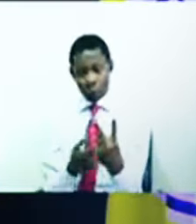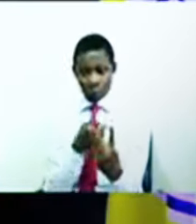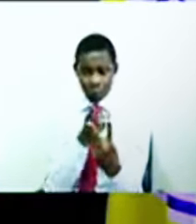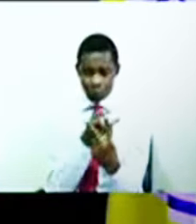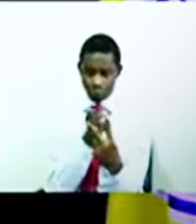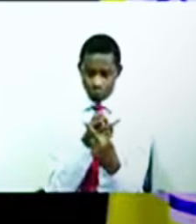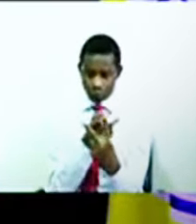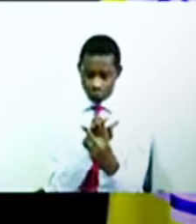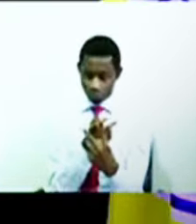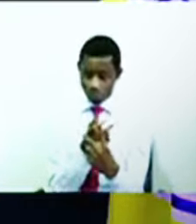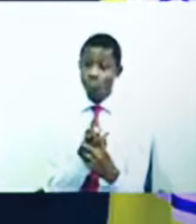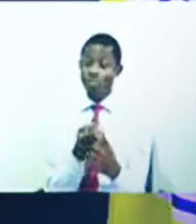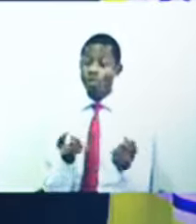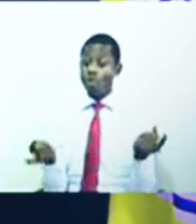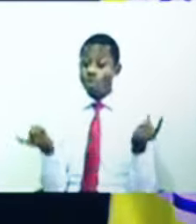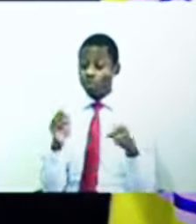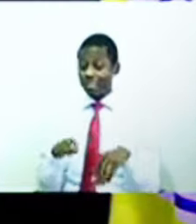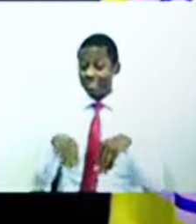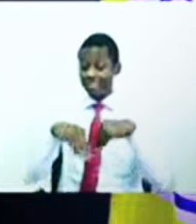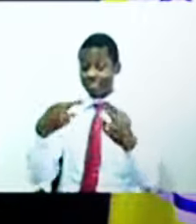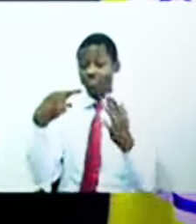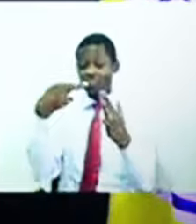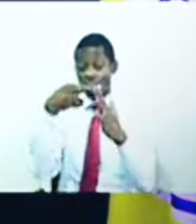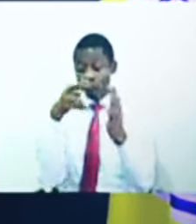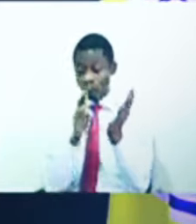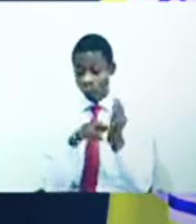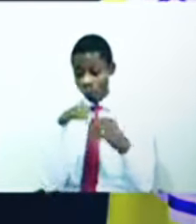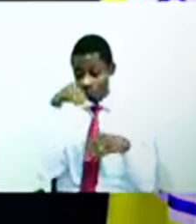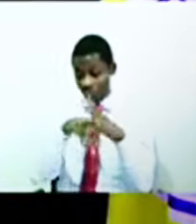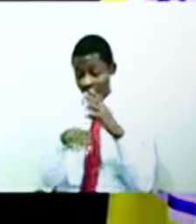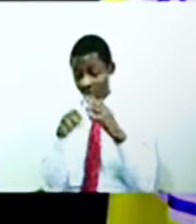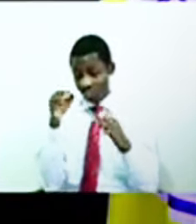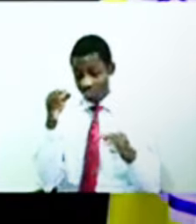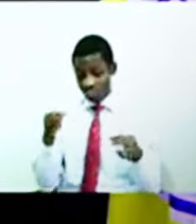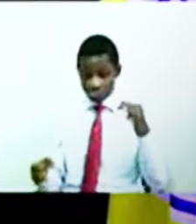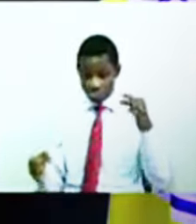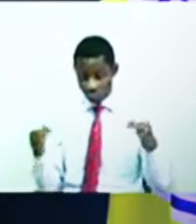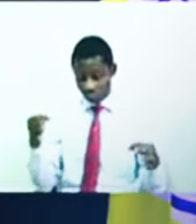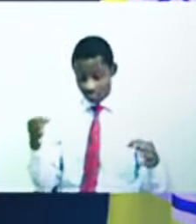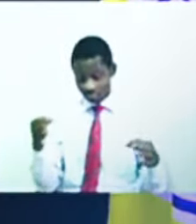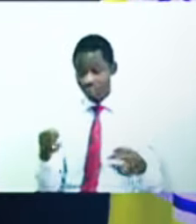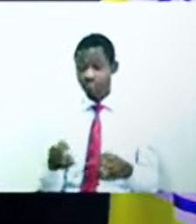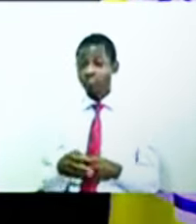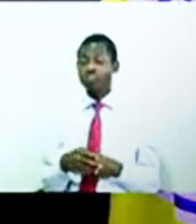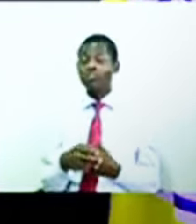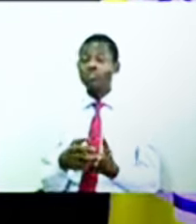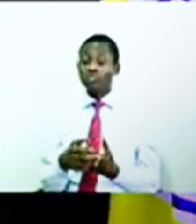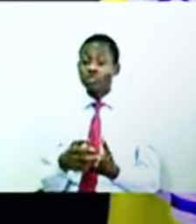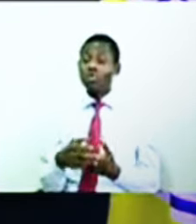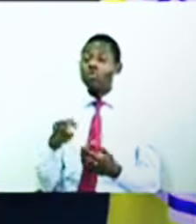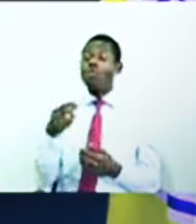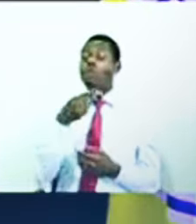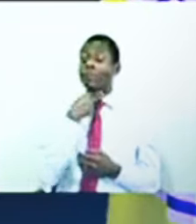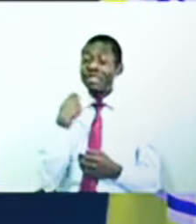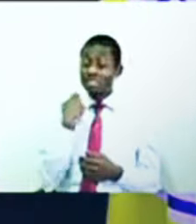verdict, se obu atan no a the one representing the high priest